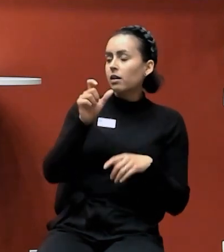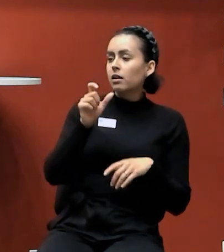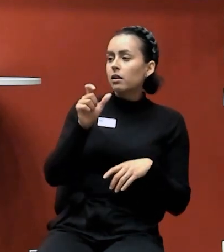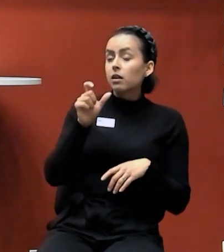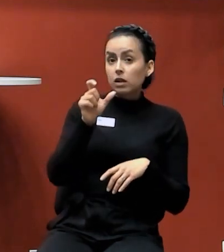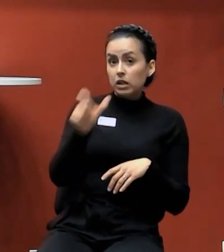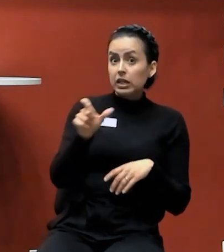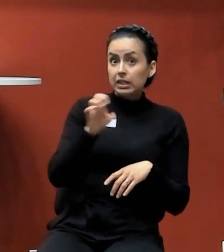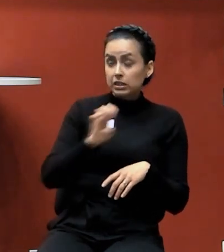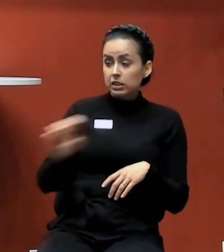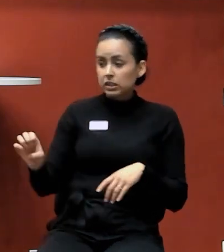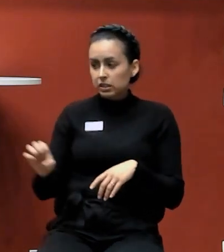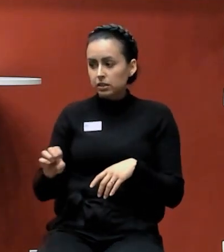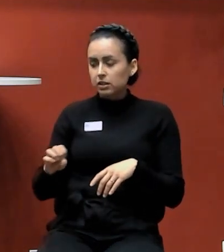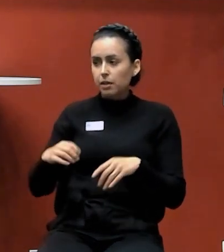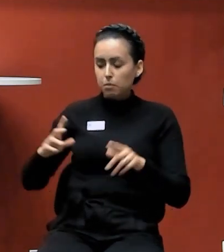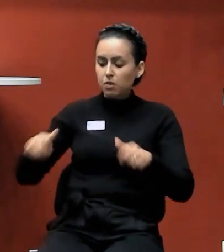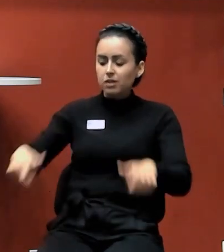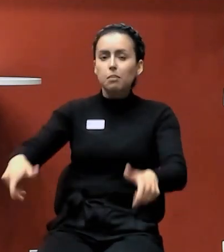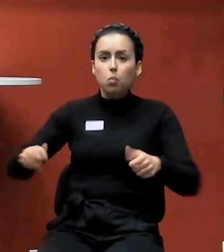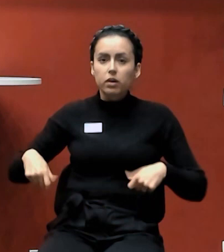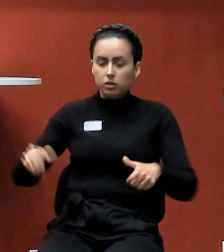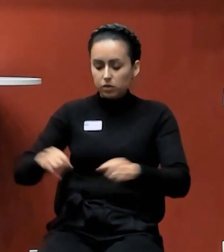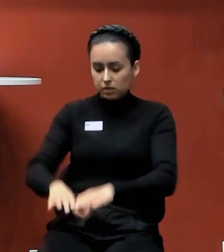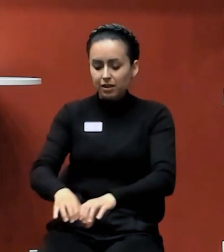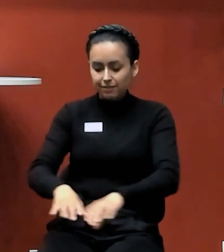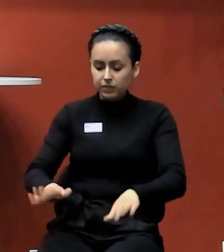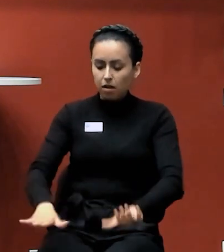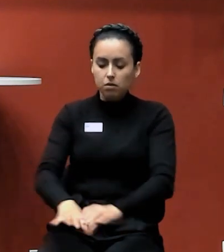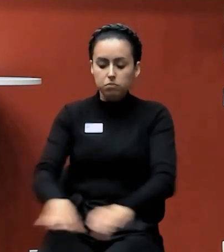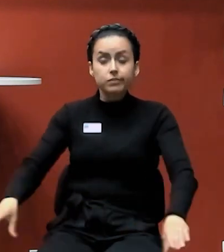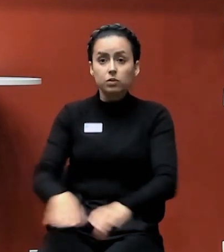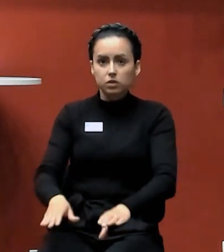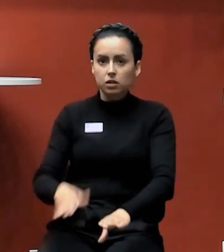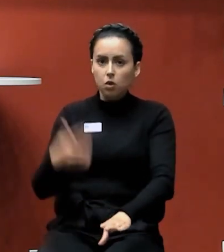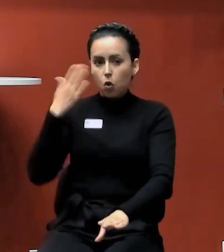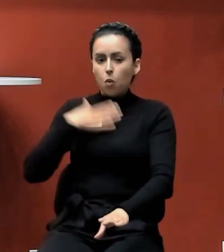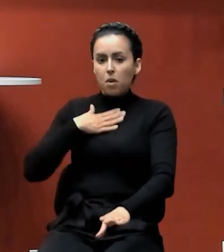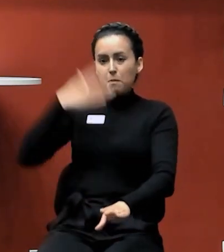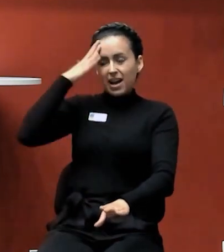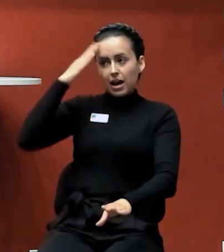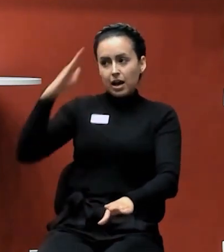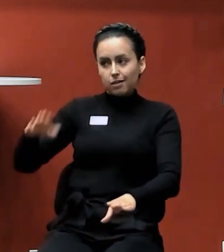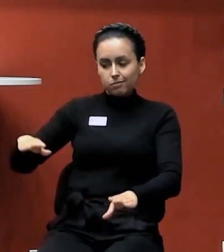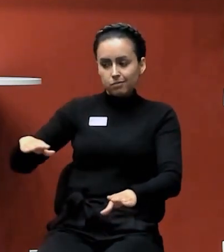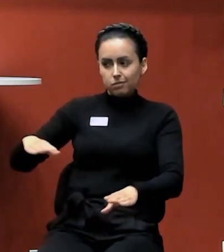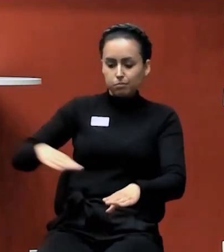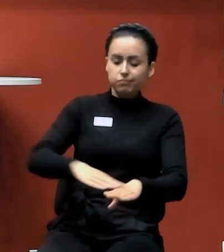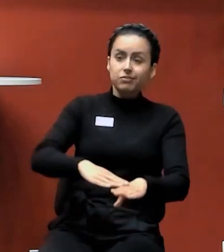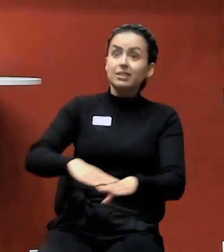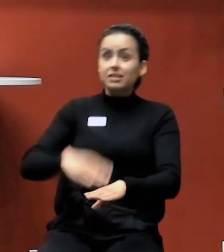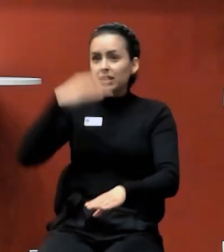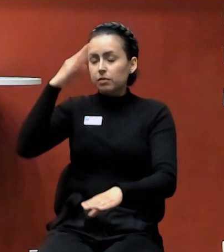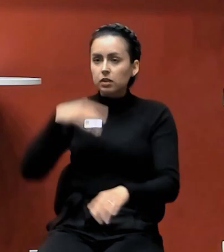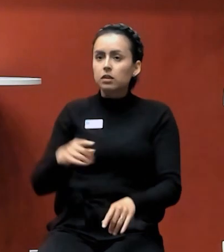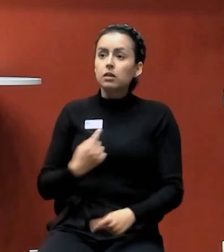G's foot plate encountered my head. And it was a moment where people were going, whoa,